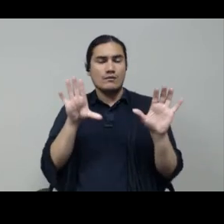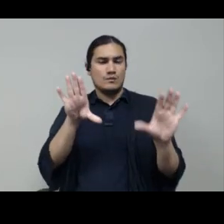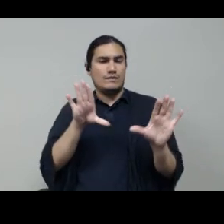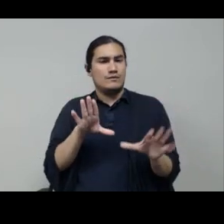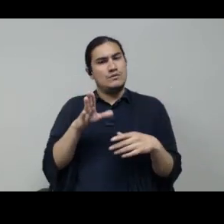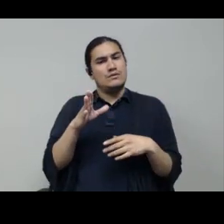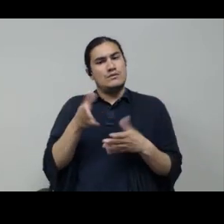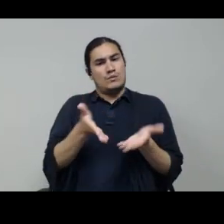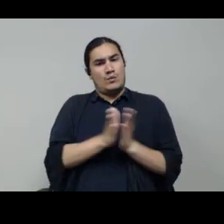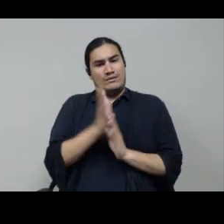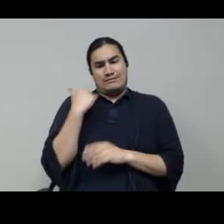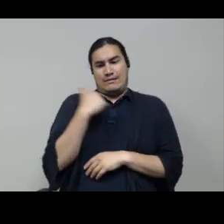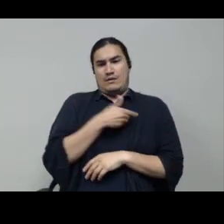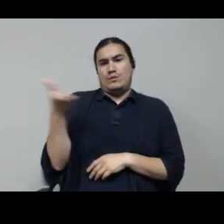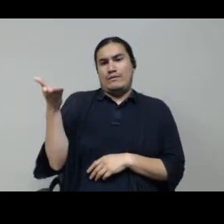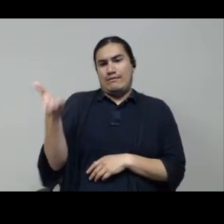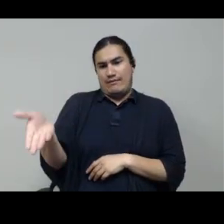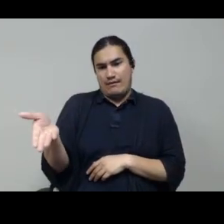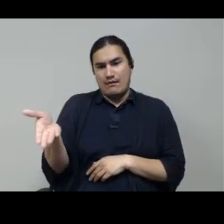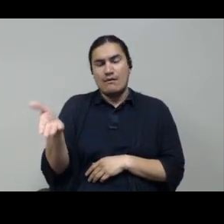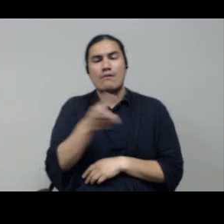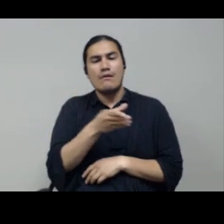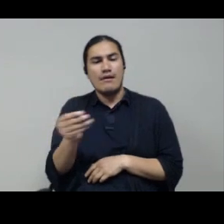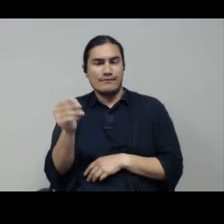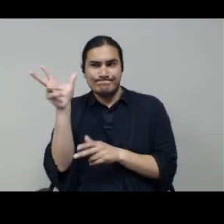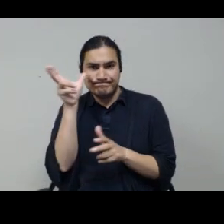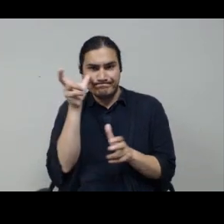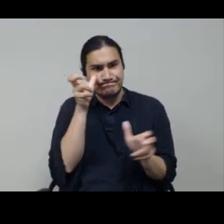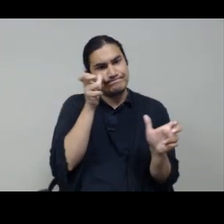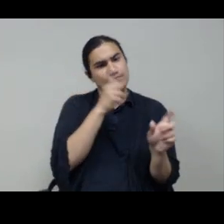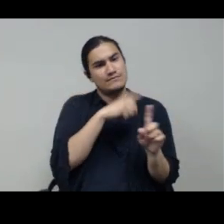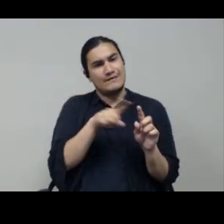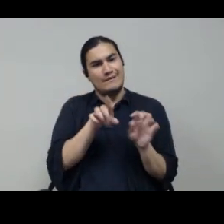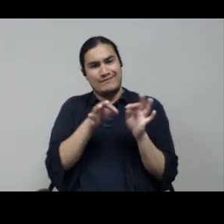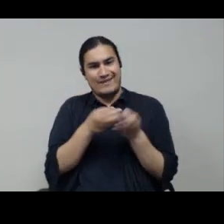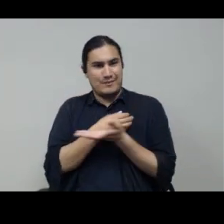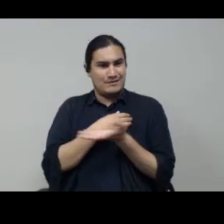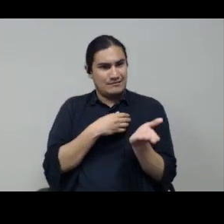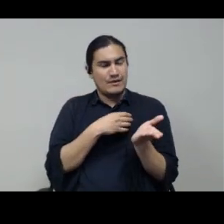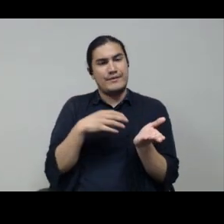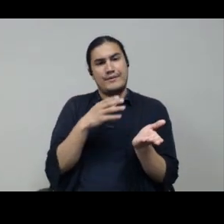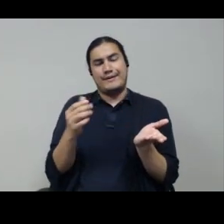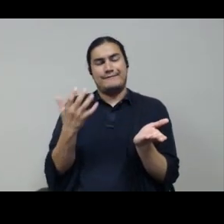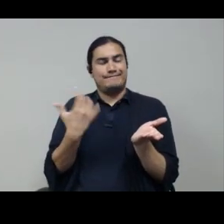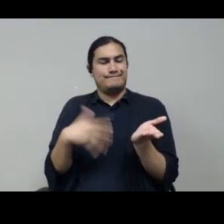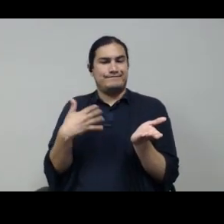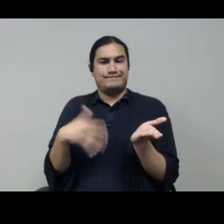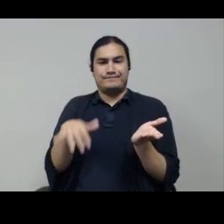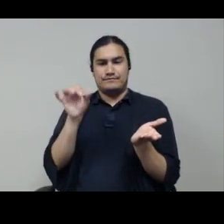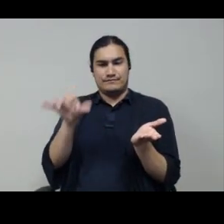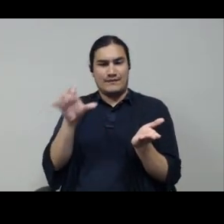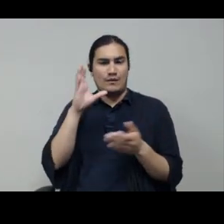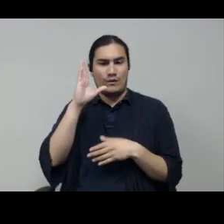there and really to hear from the families. And it will always stick with me. So thank you.